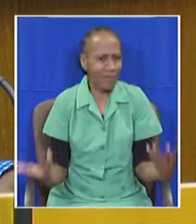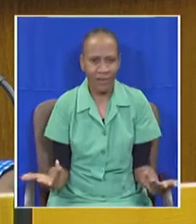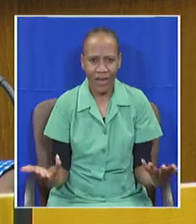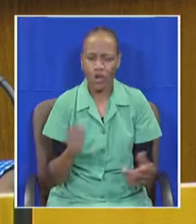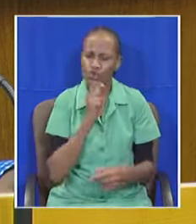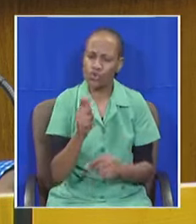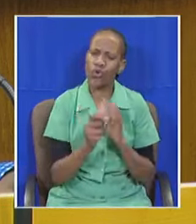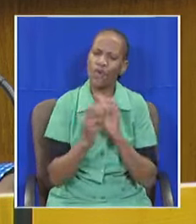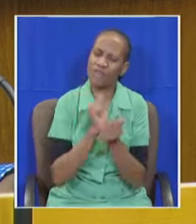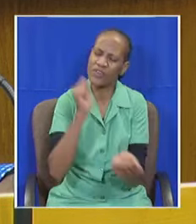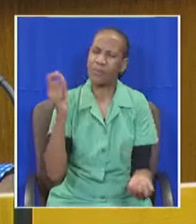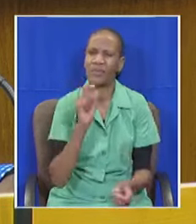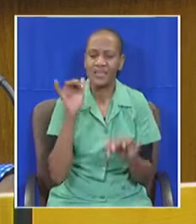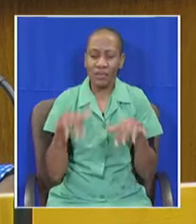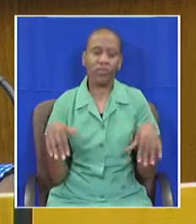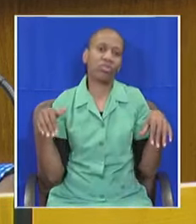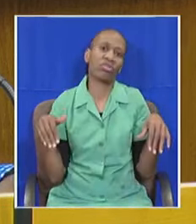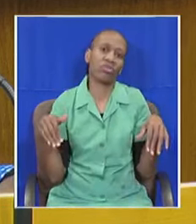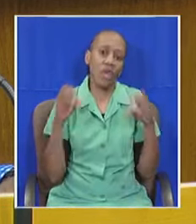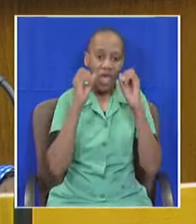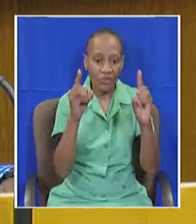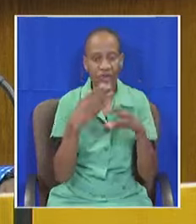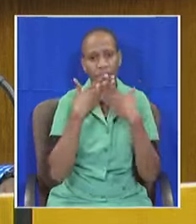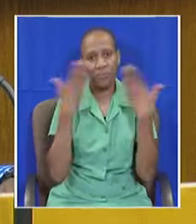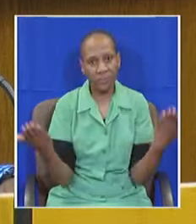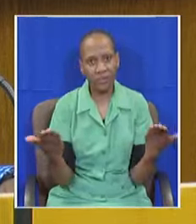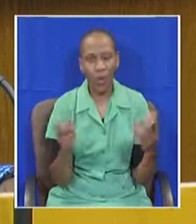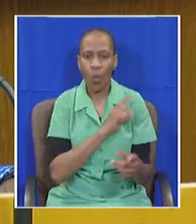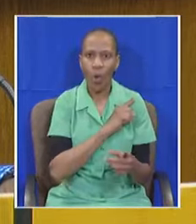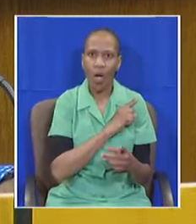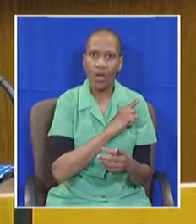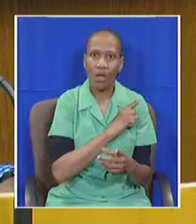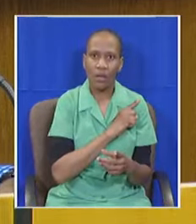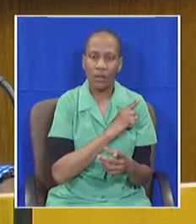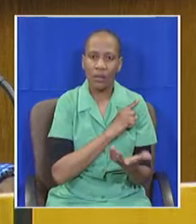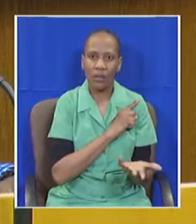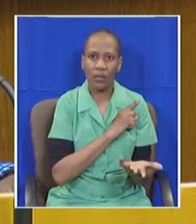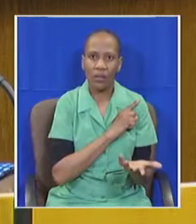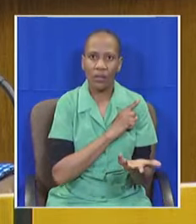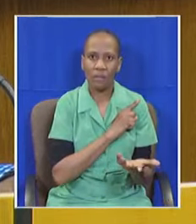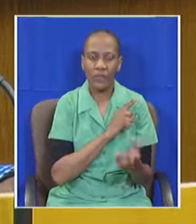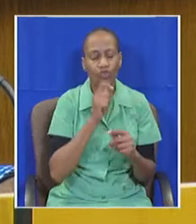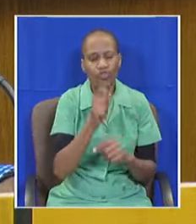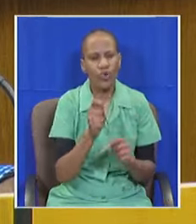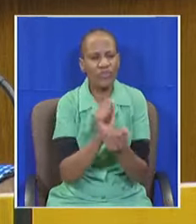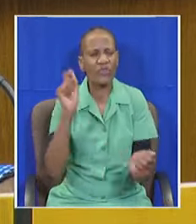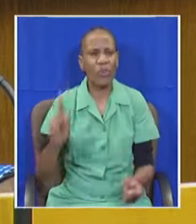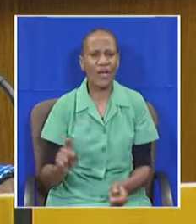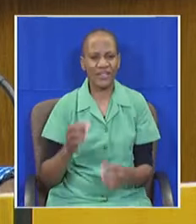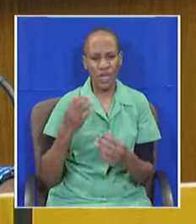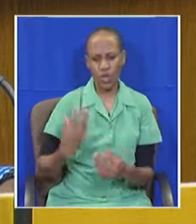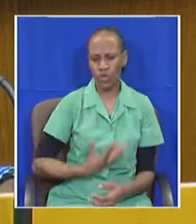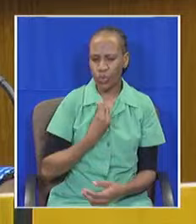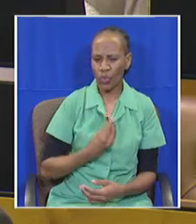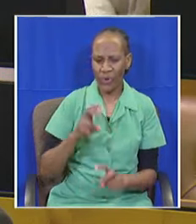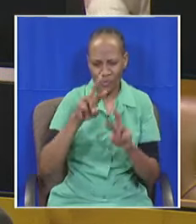true freedom in sitting at home without an education due to the circumstances of your birth. There is no true freedom when young women are raped and killed